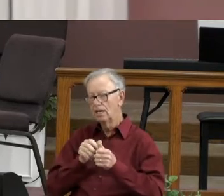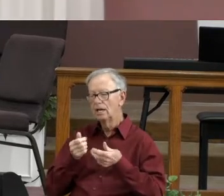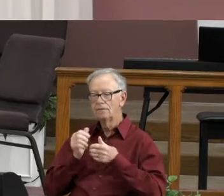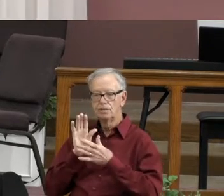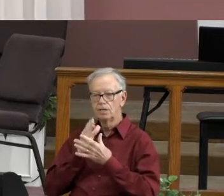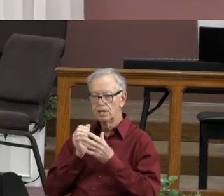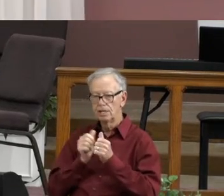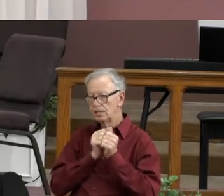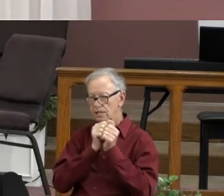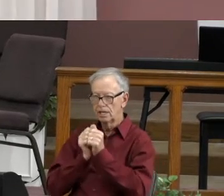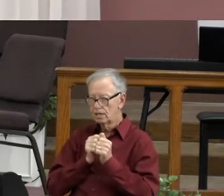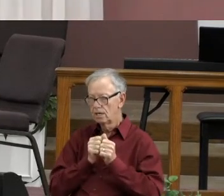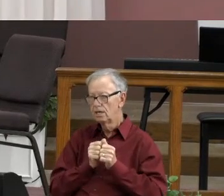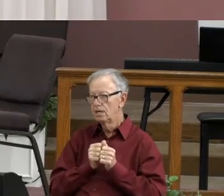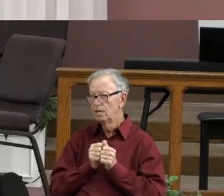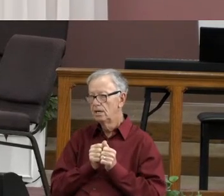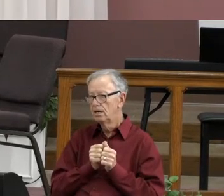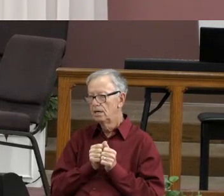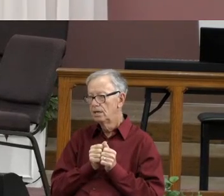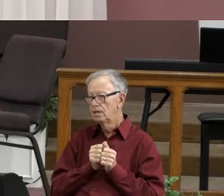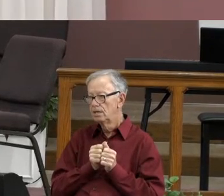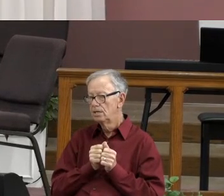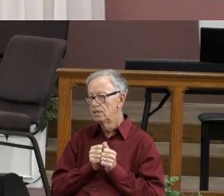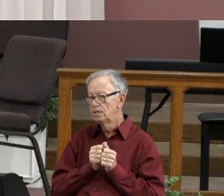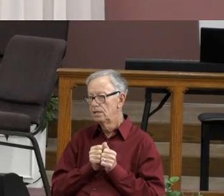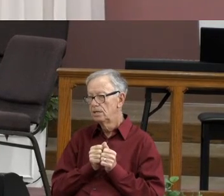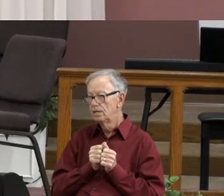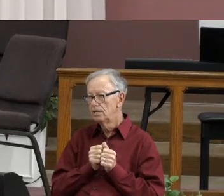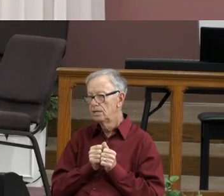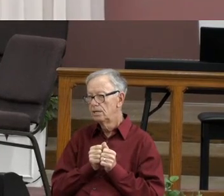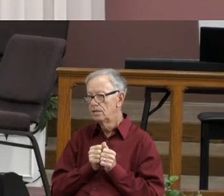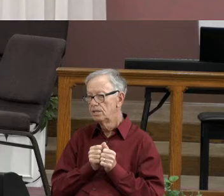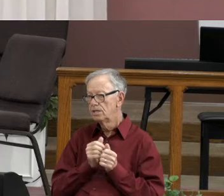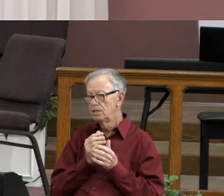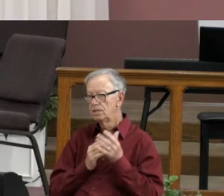together. By the way, there's some zucchini out there.